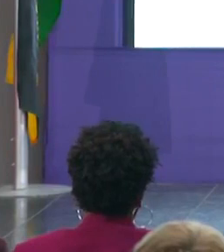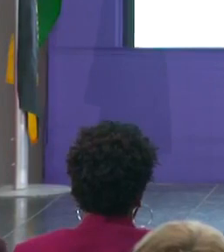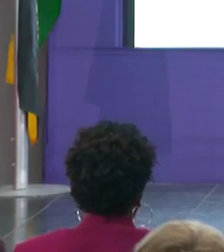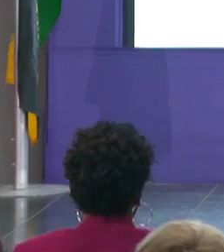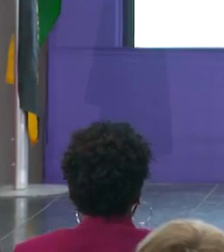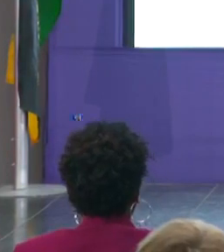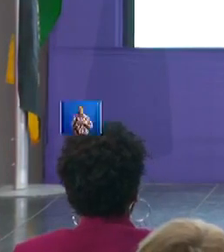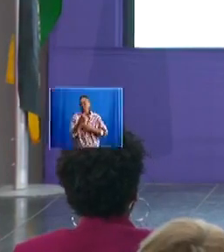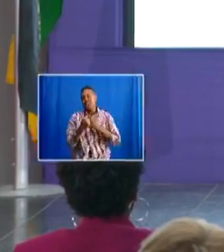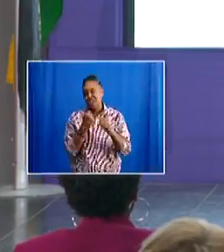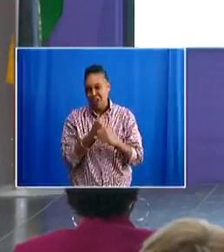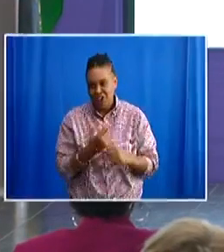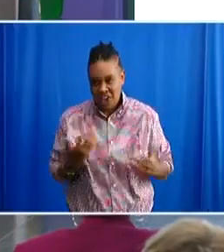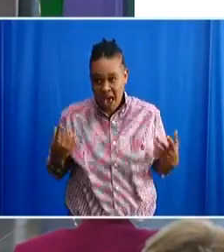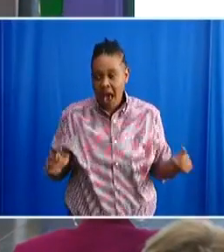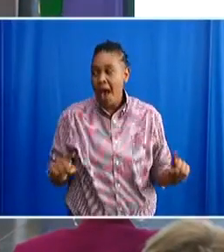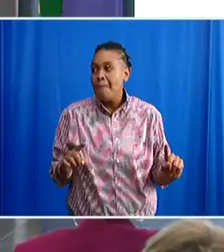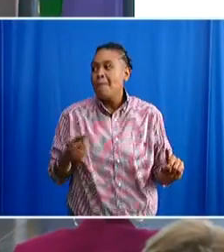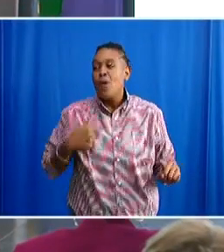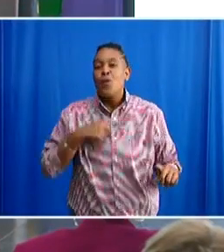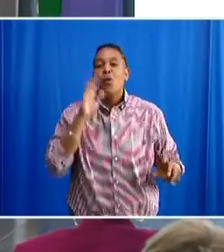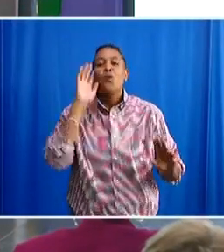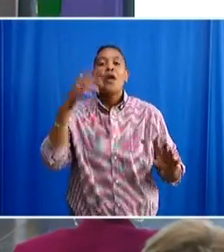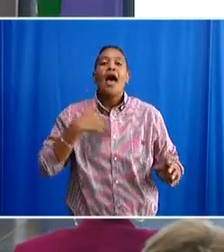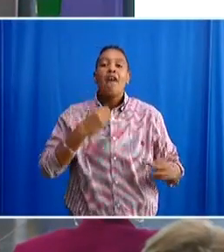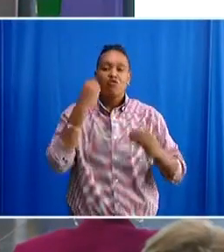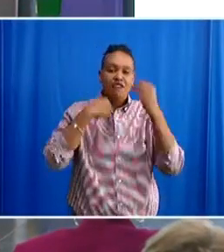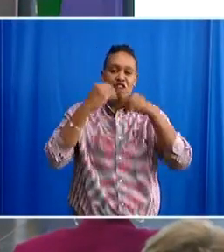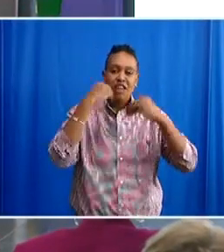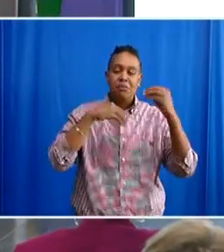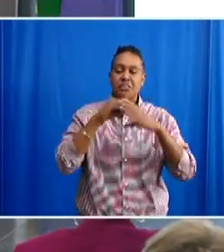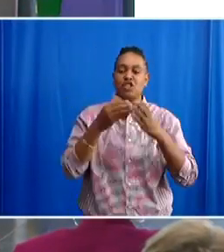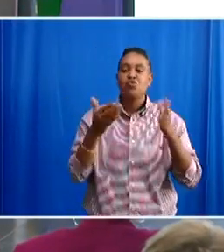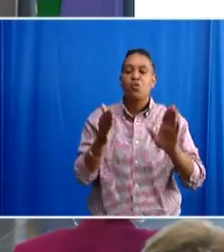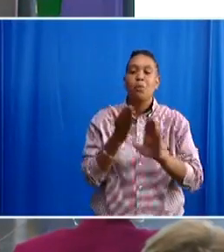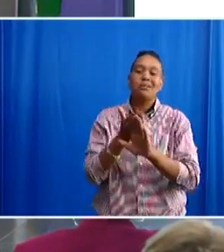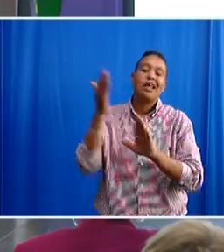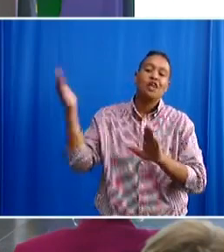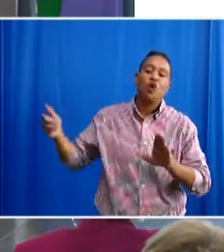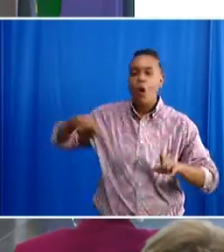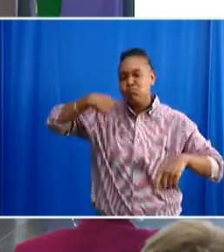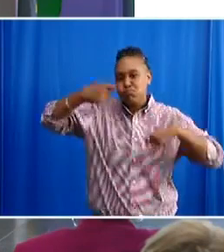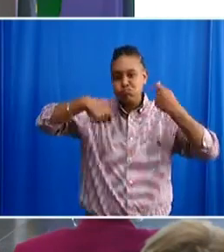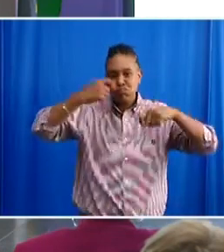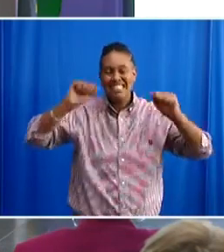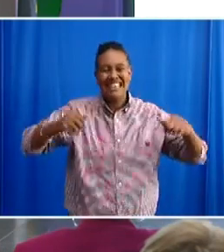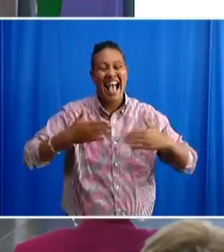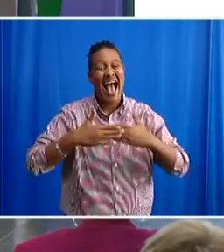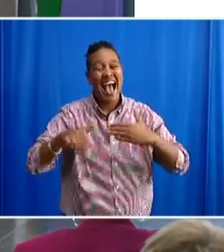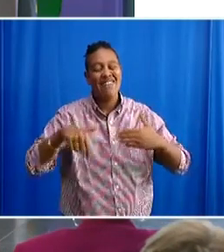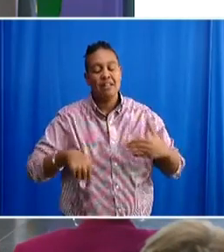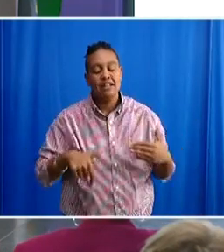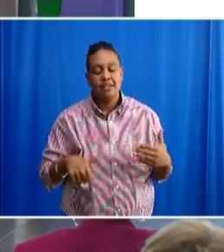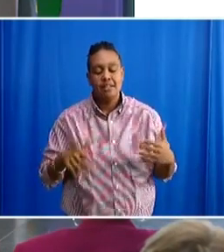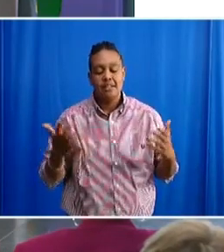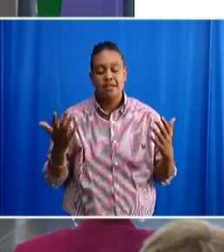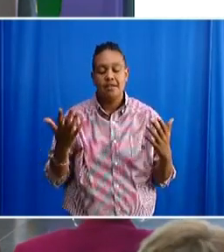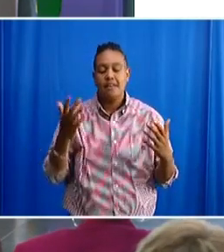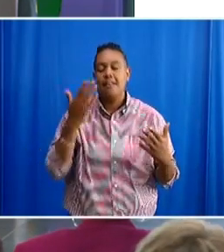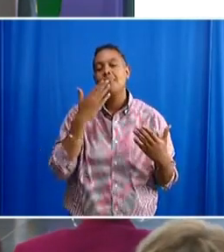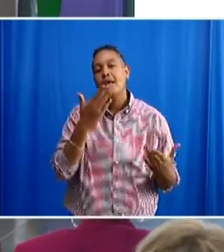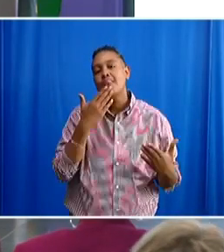next year. And we will have refreshments in the room next door right after the vote